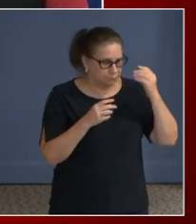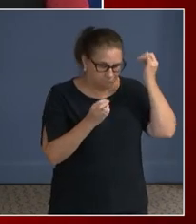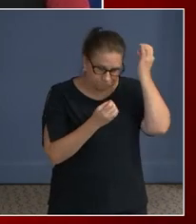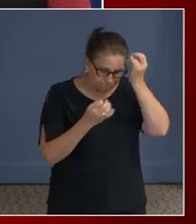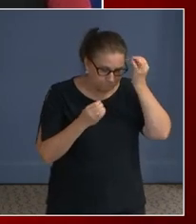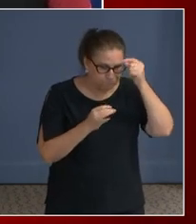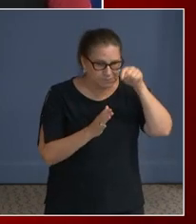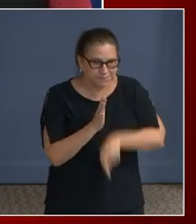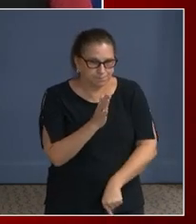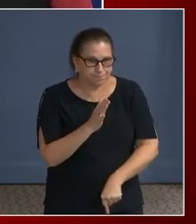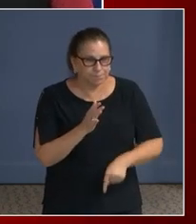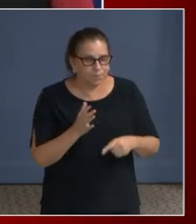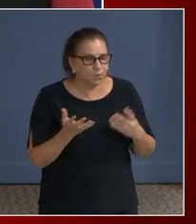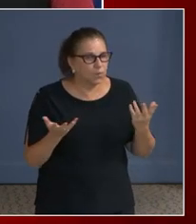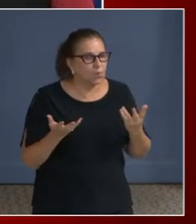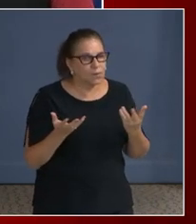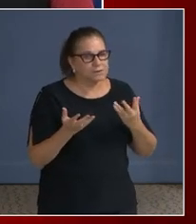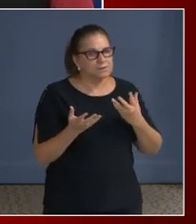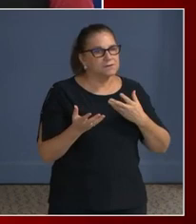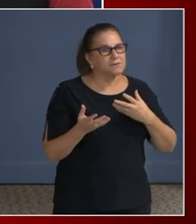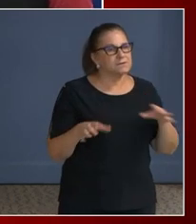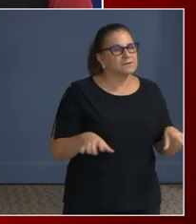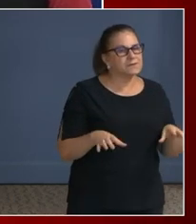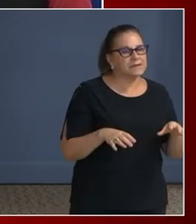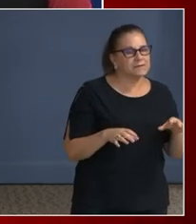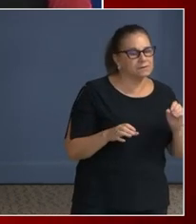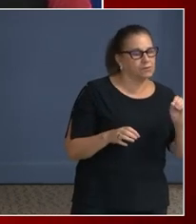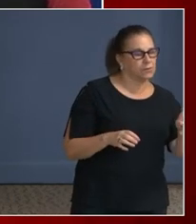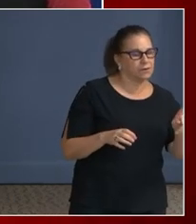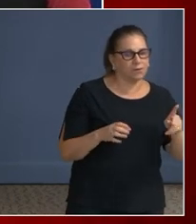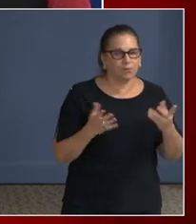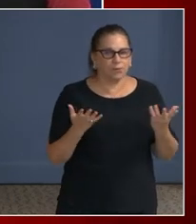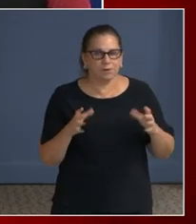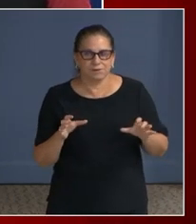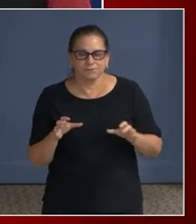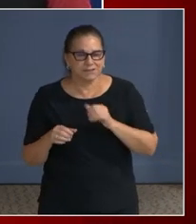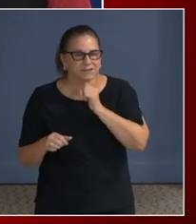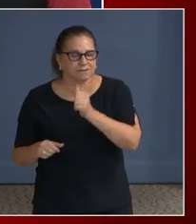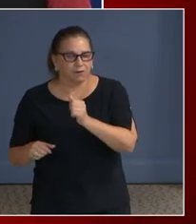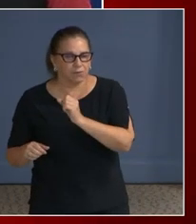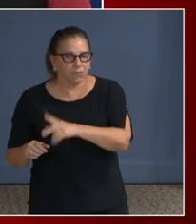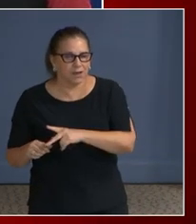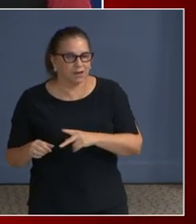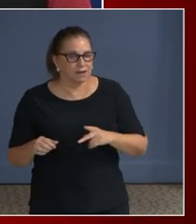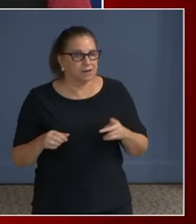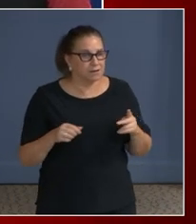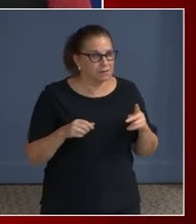two, what types of activities remain in phase two to be turned on,